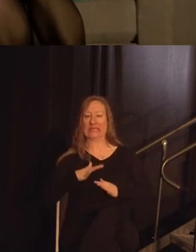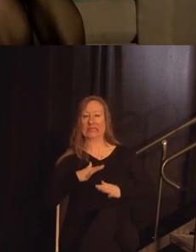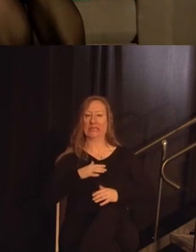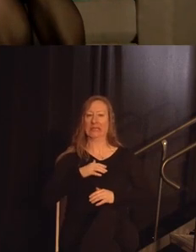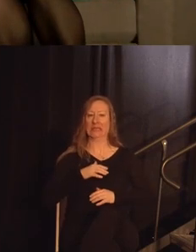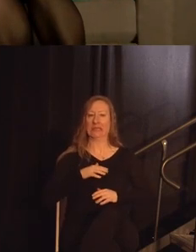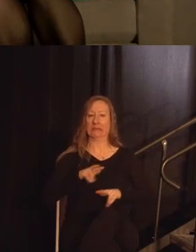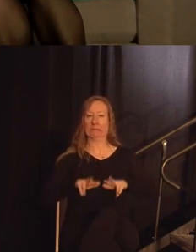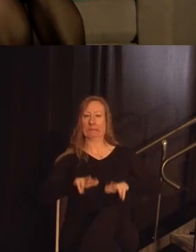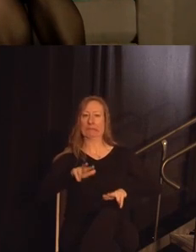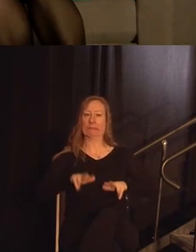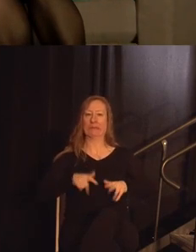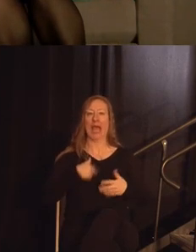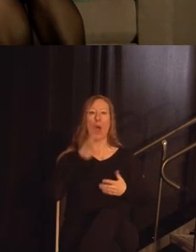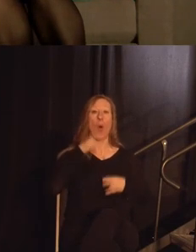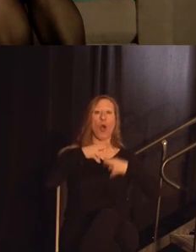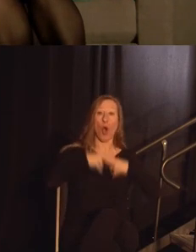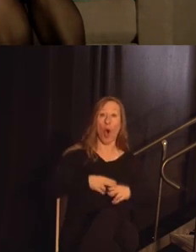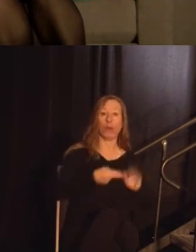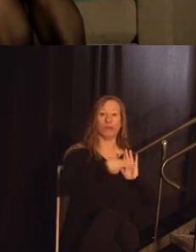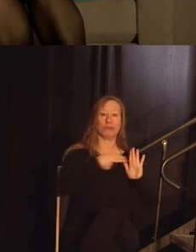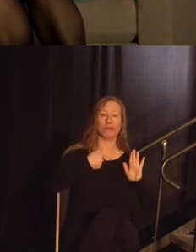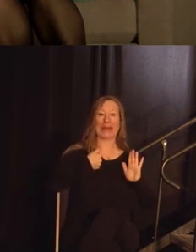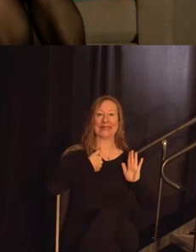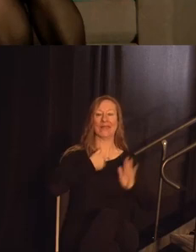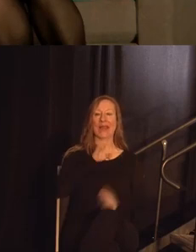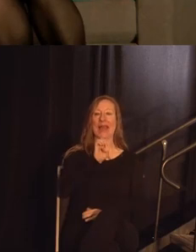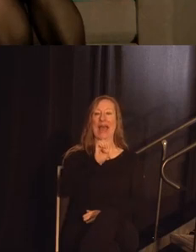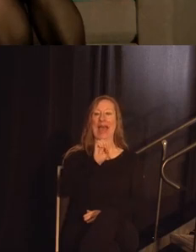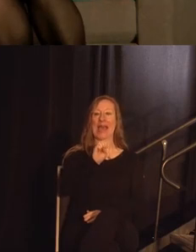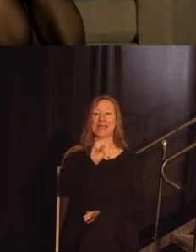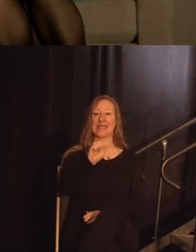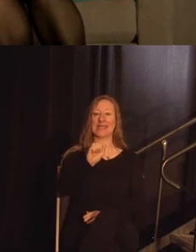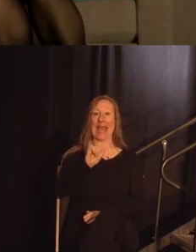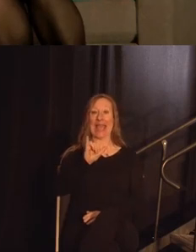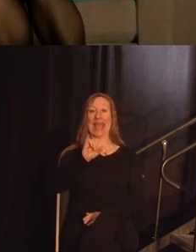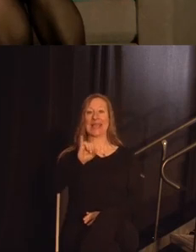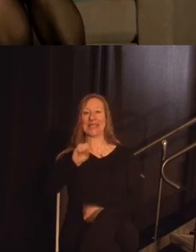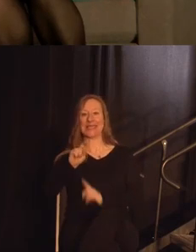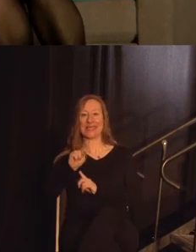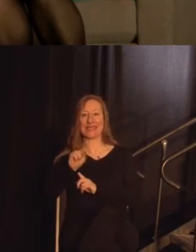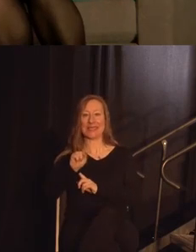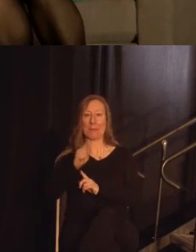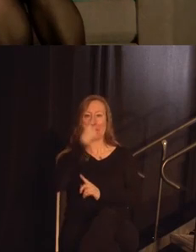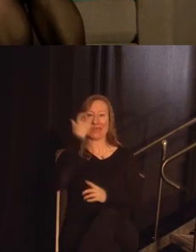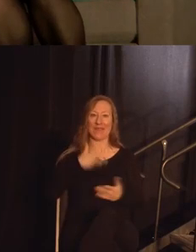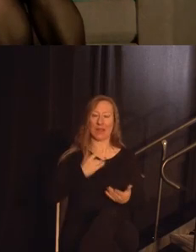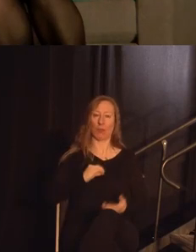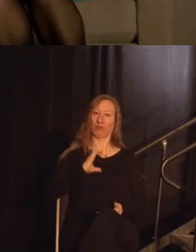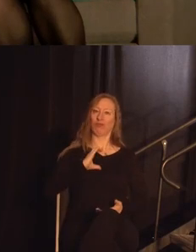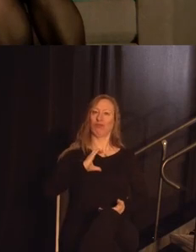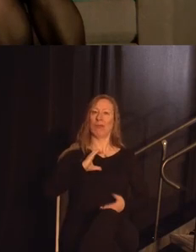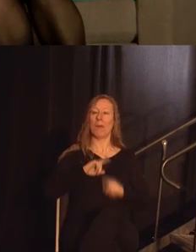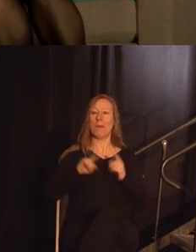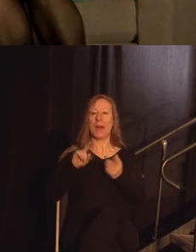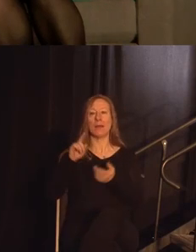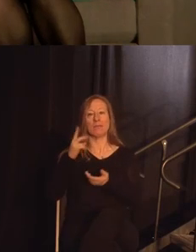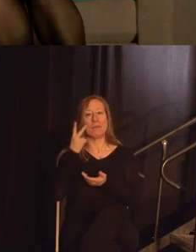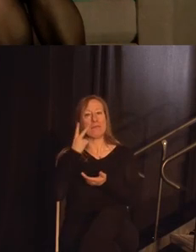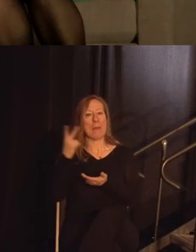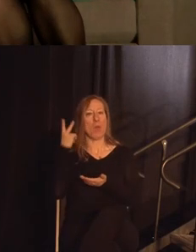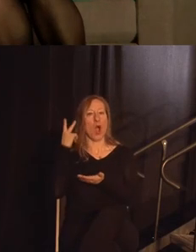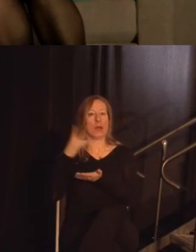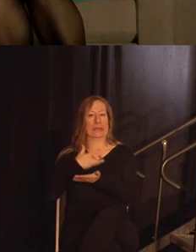essayist to make myself sound fancier. You know, like, because I feel like what I really do is memoir. Which